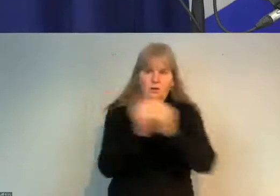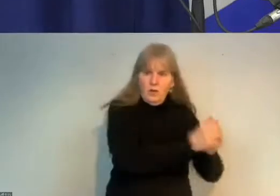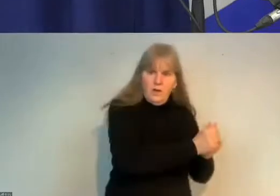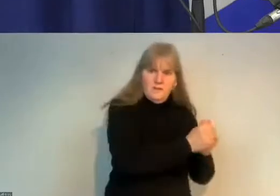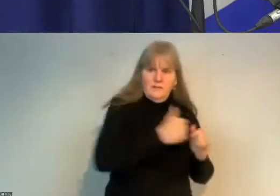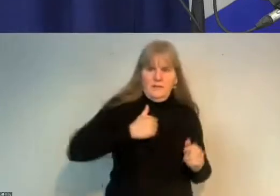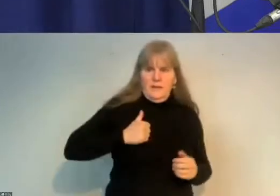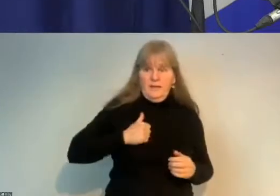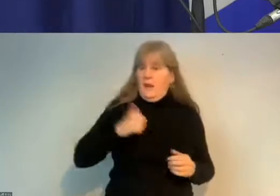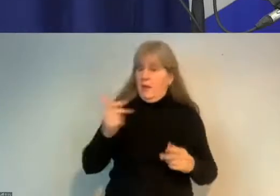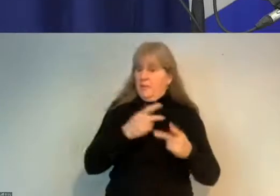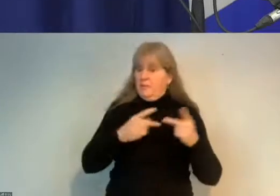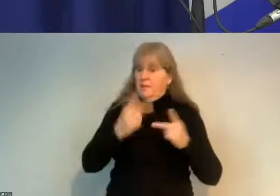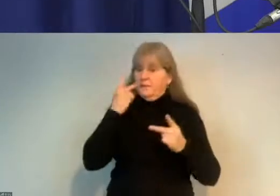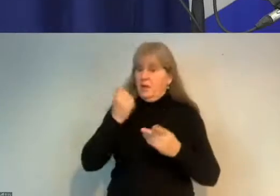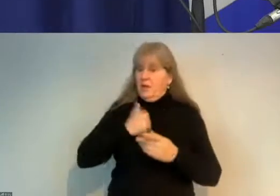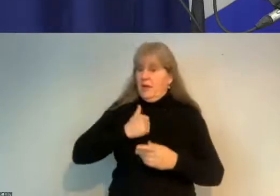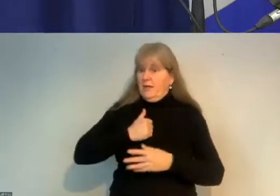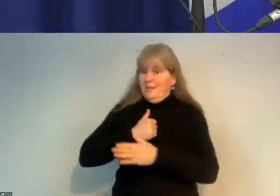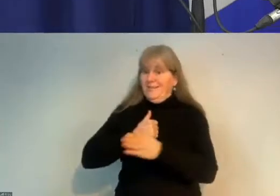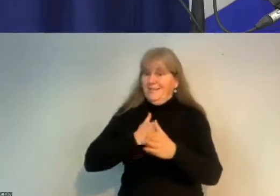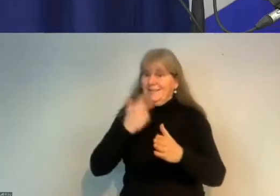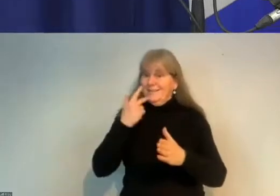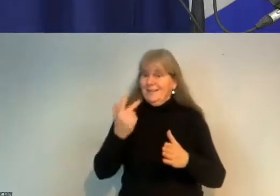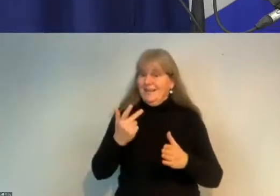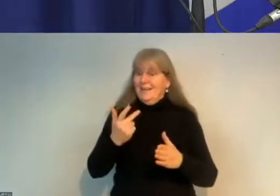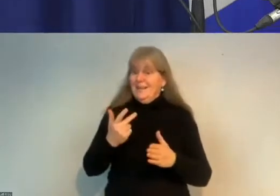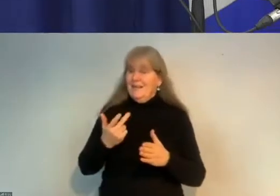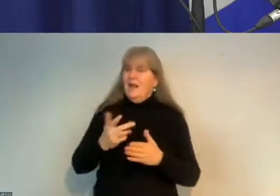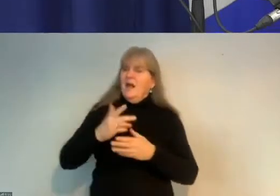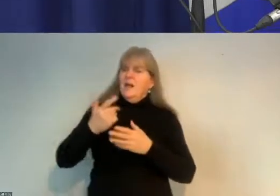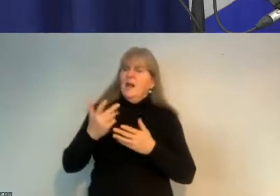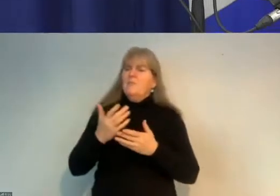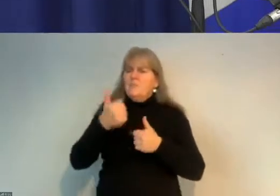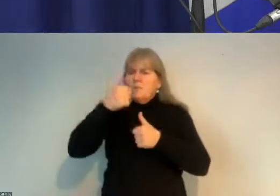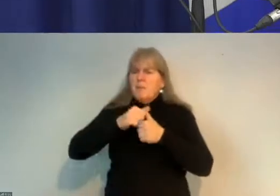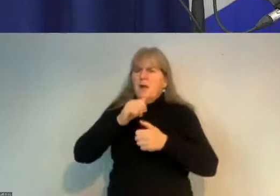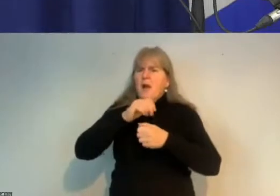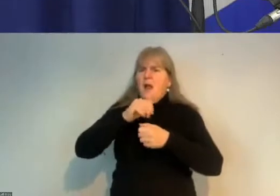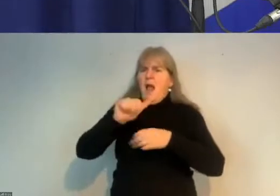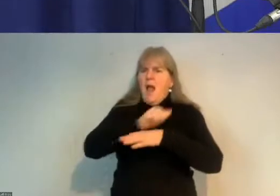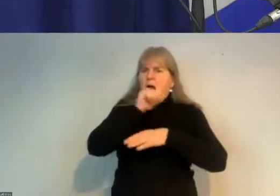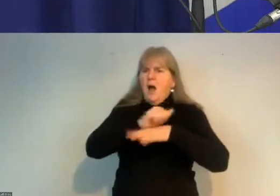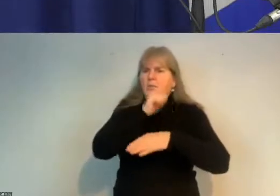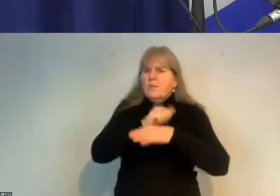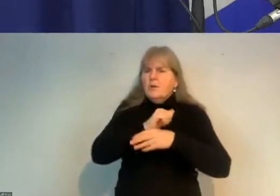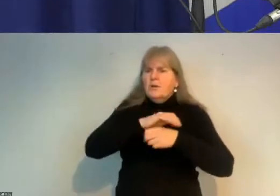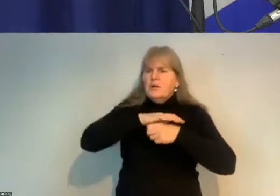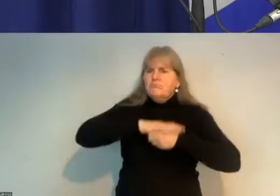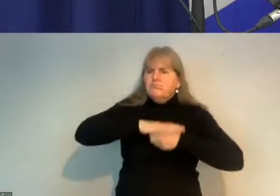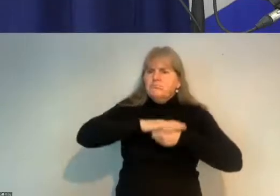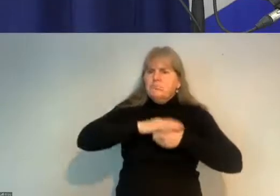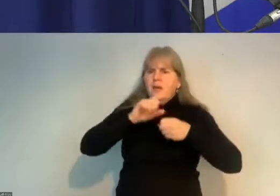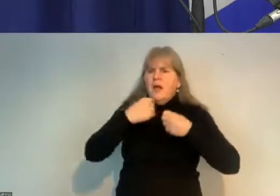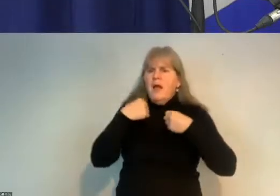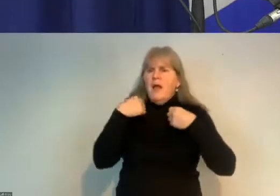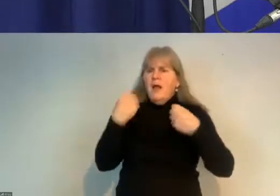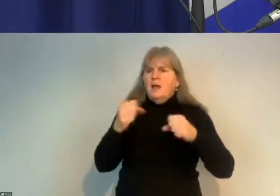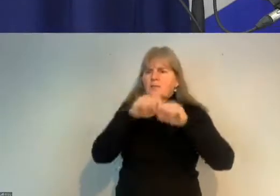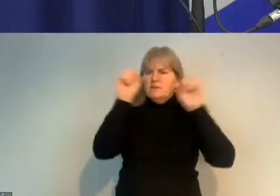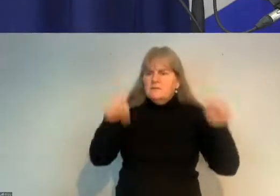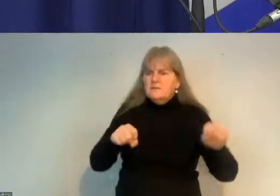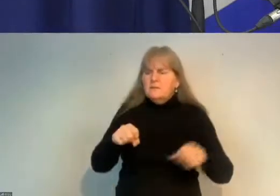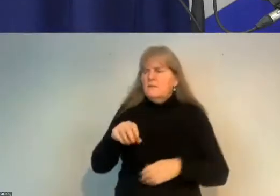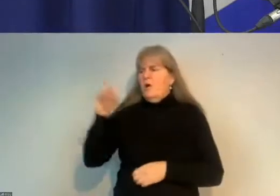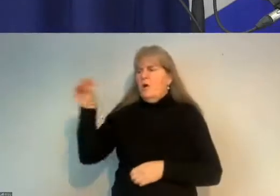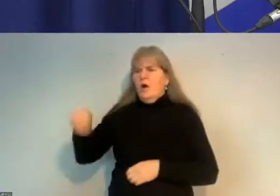places. There's been strain in parts of Alberta. We've seen it in Ontario and other